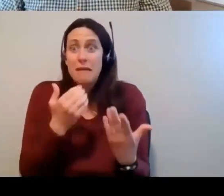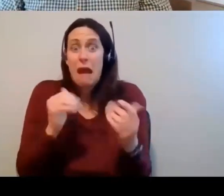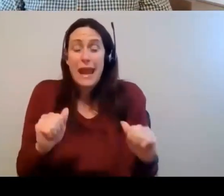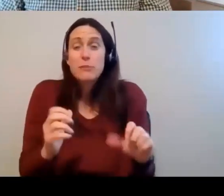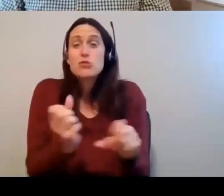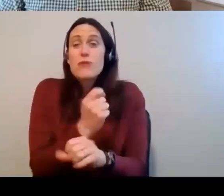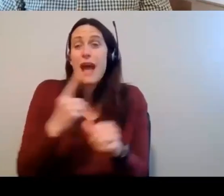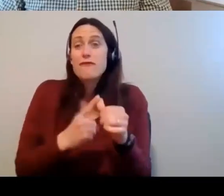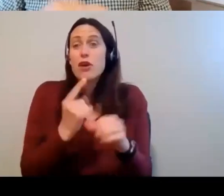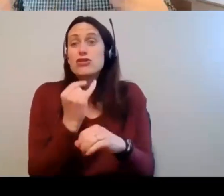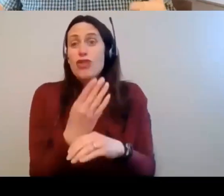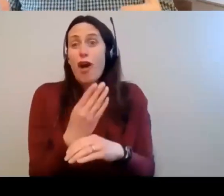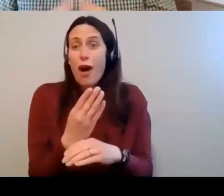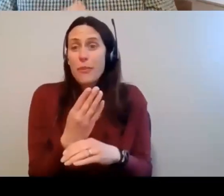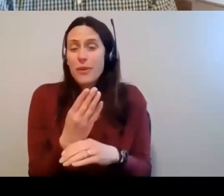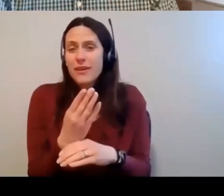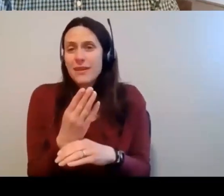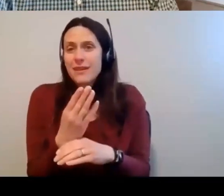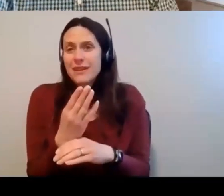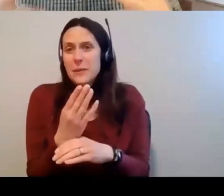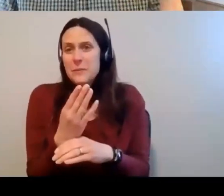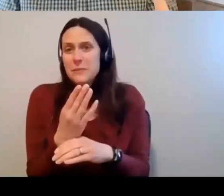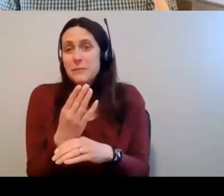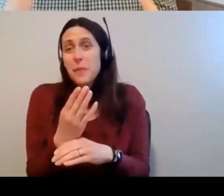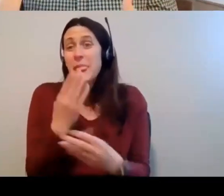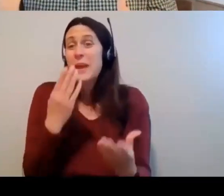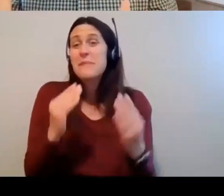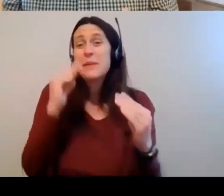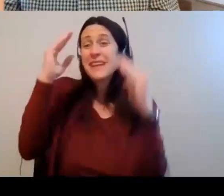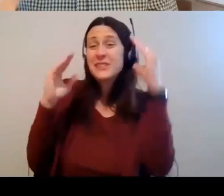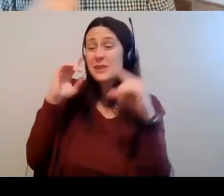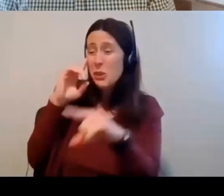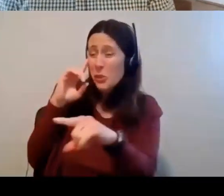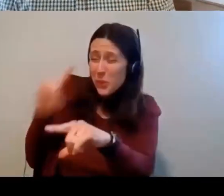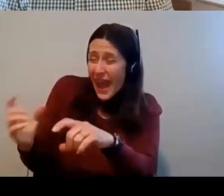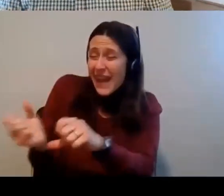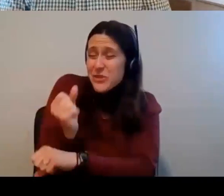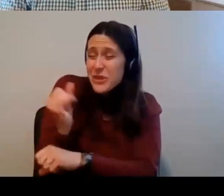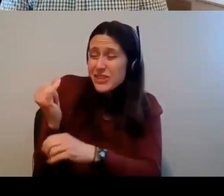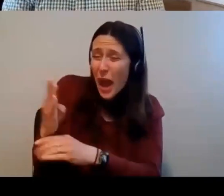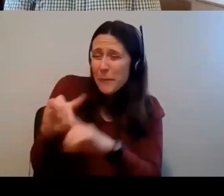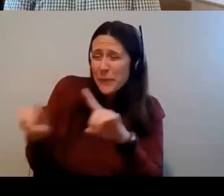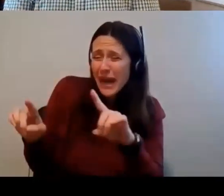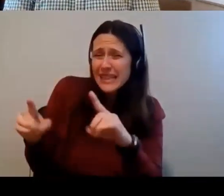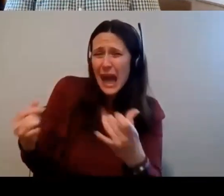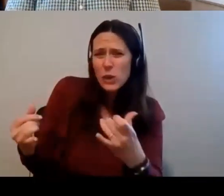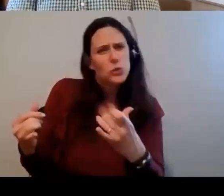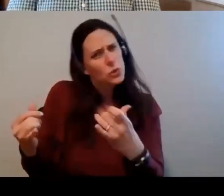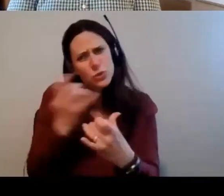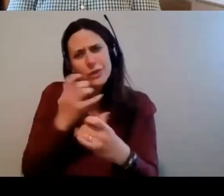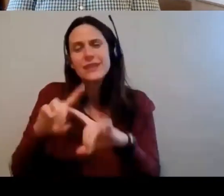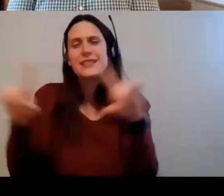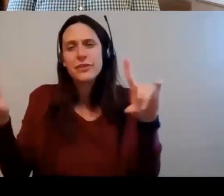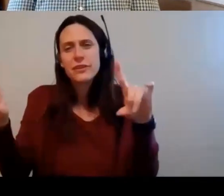possibility. We as adult people might say to them like, oh, we want you to have that job, but it feels really different right now. And so that is a